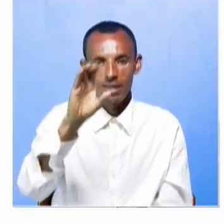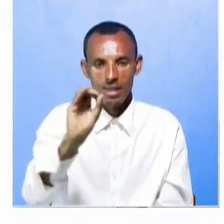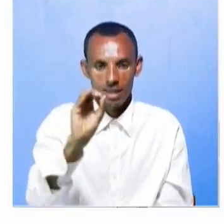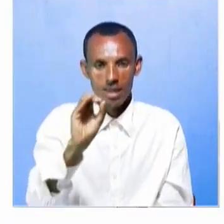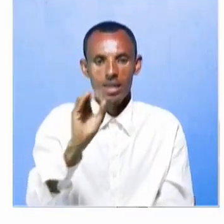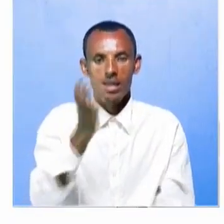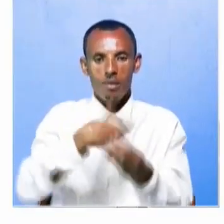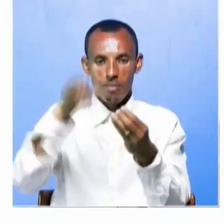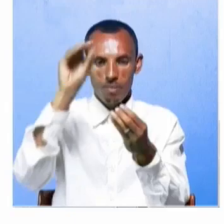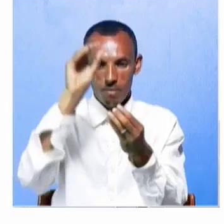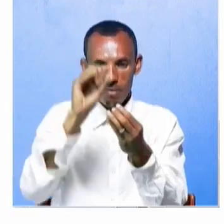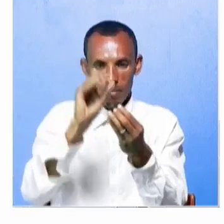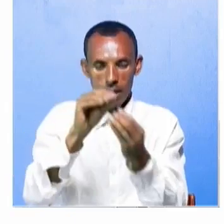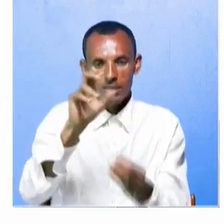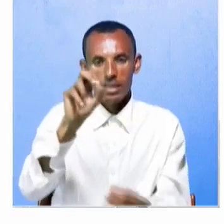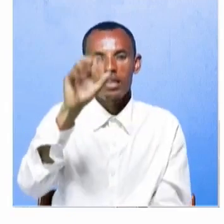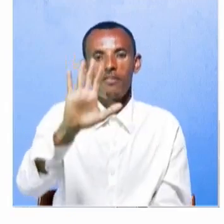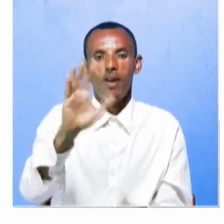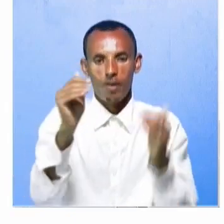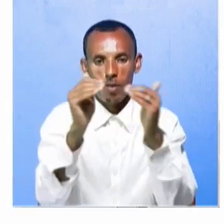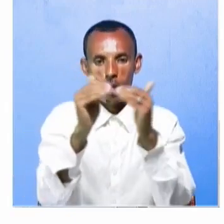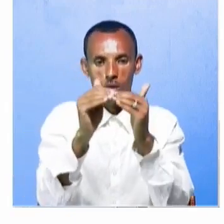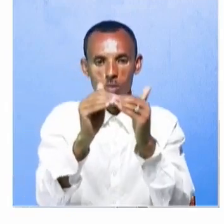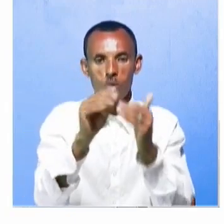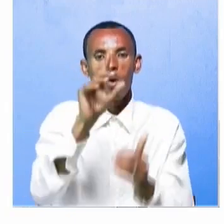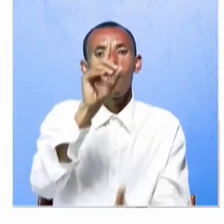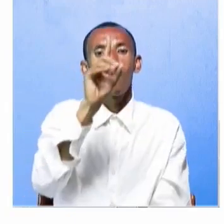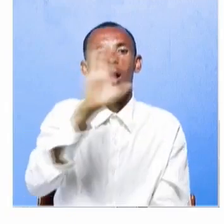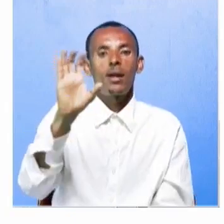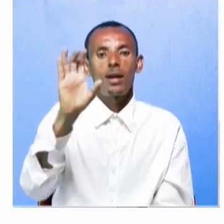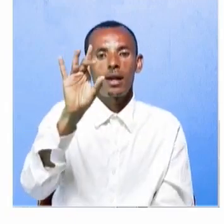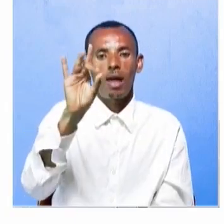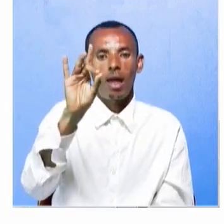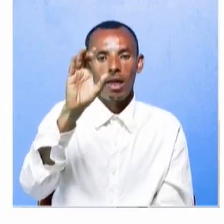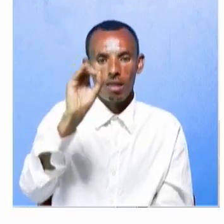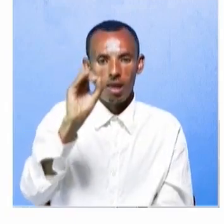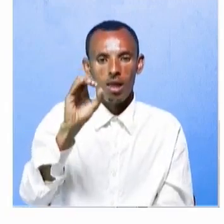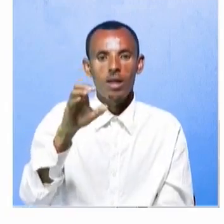plus 35 degrees is 180 degrees.